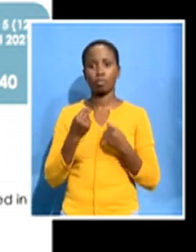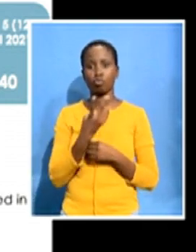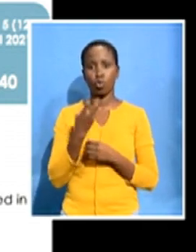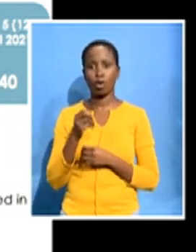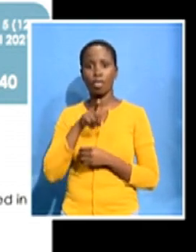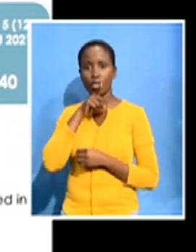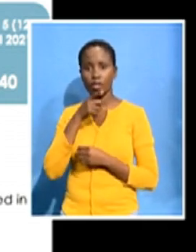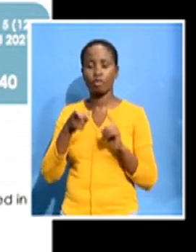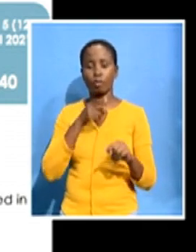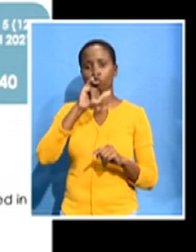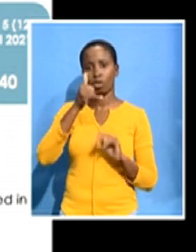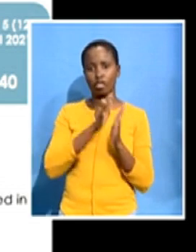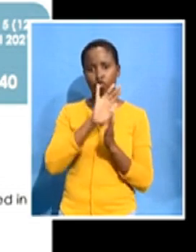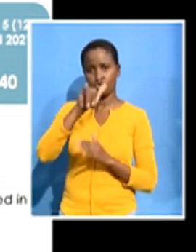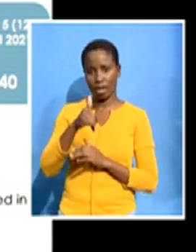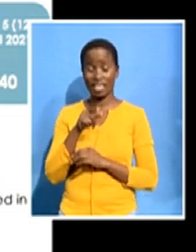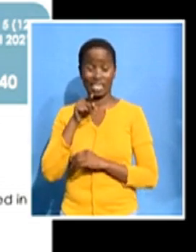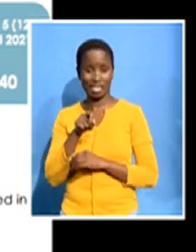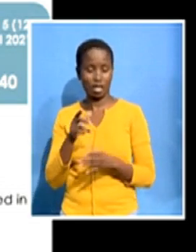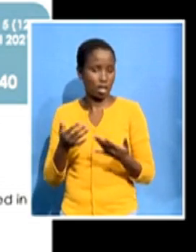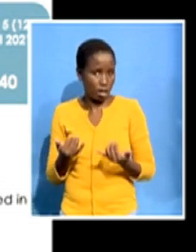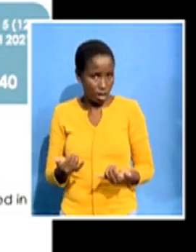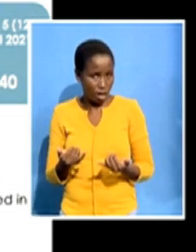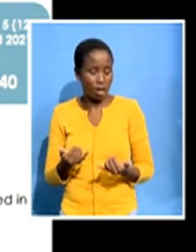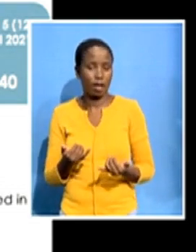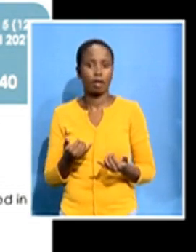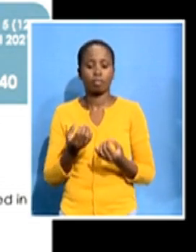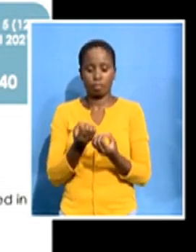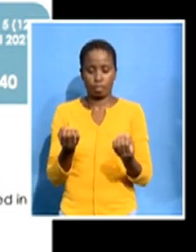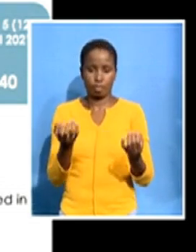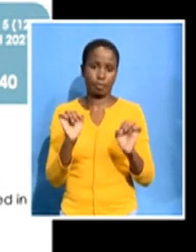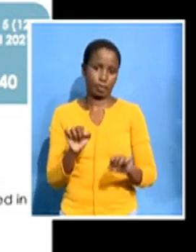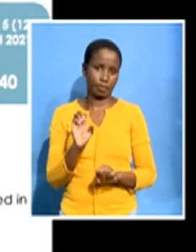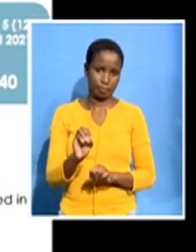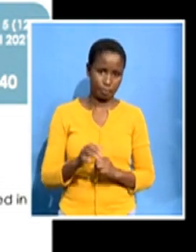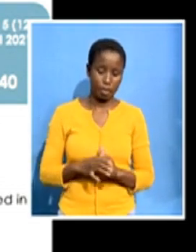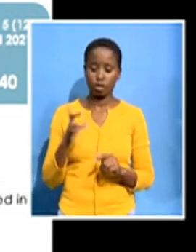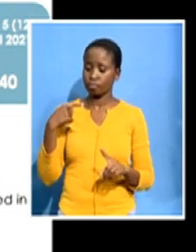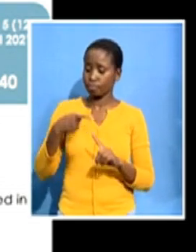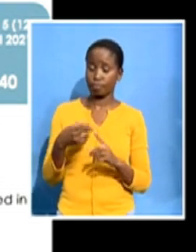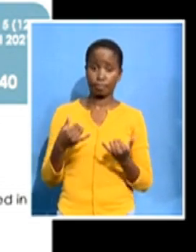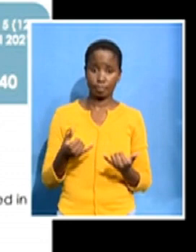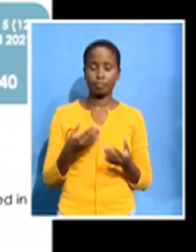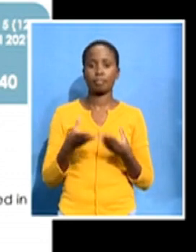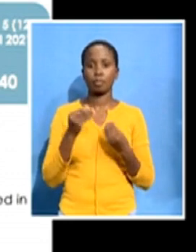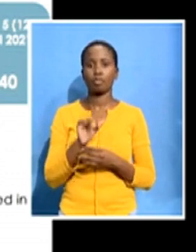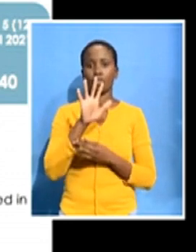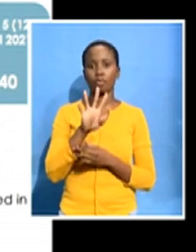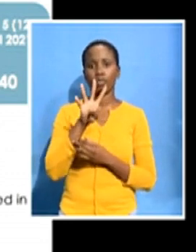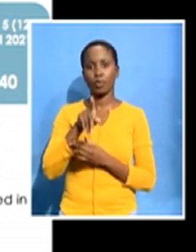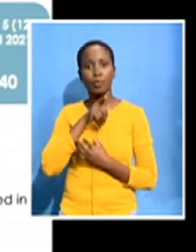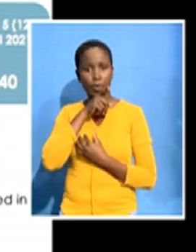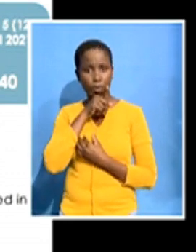now being dispensed. So to date, we've received 54,000, and by this weekend, we expect an